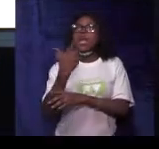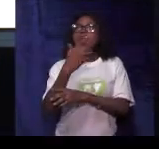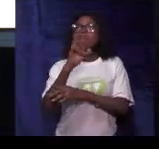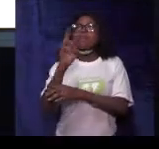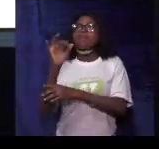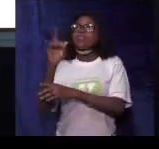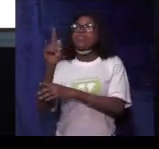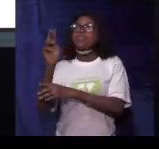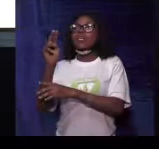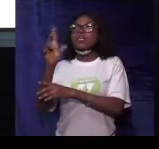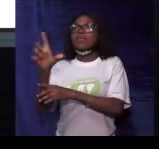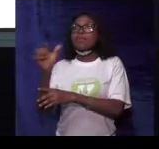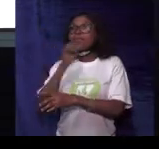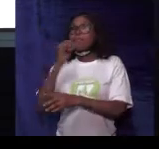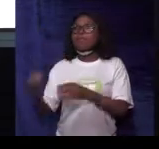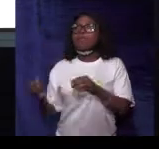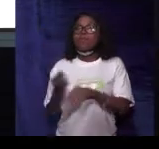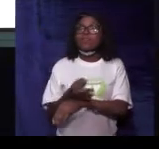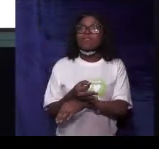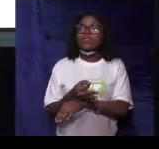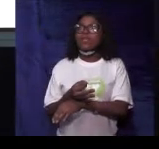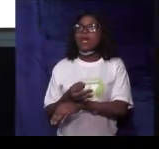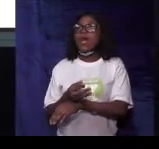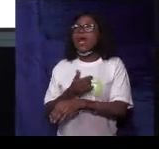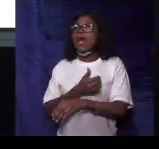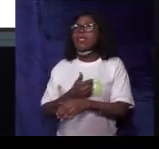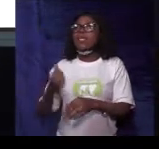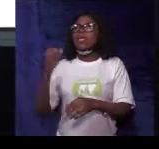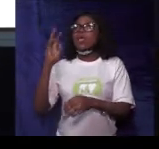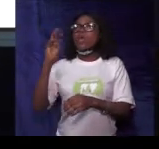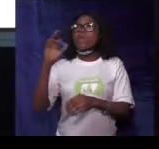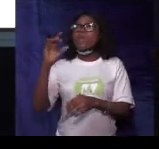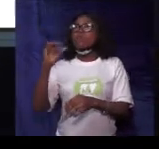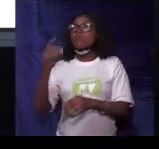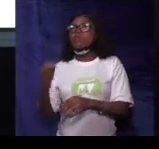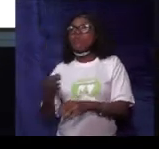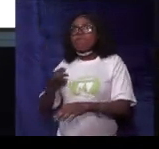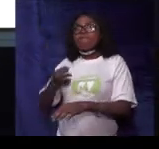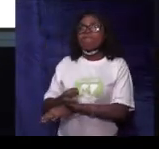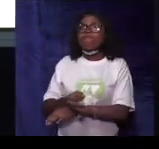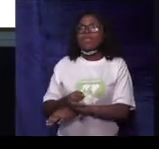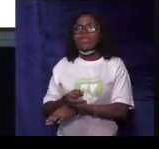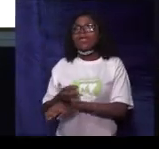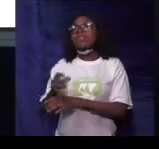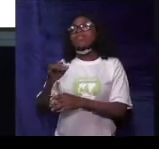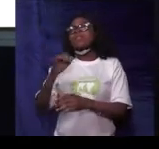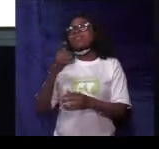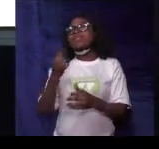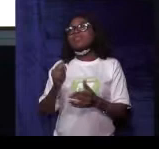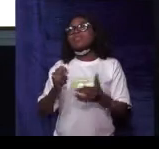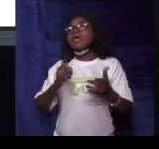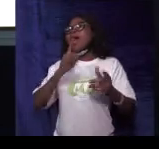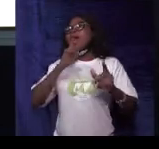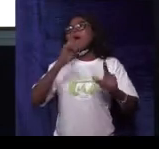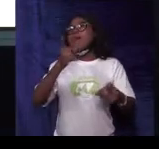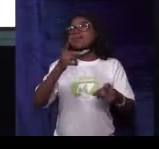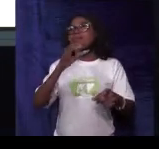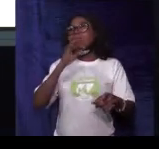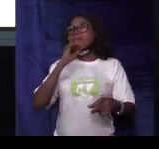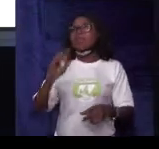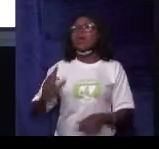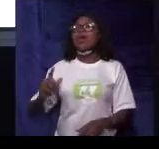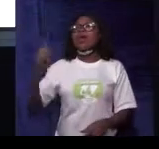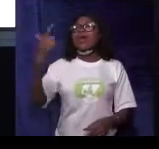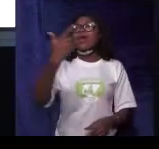B. Gravitational force. C. Muscular force. And D. Frictional force. And what's the correct answer? The